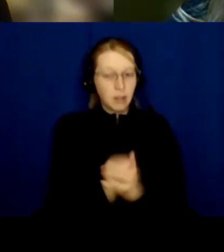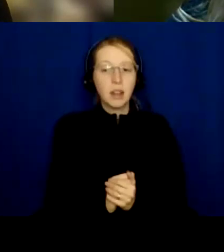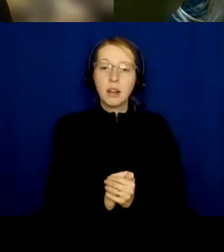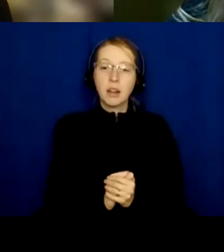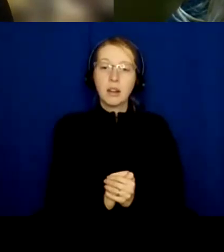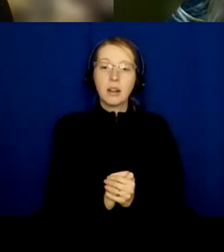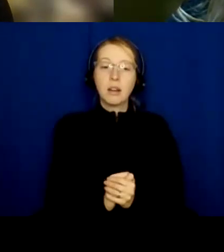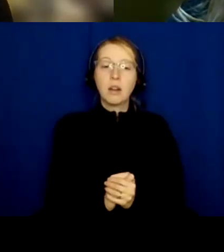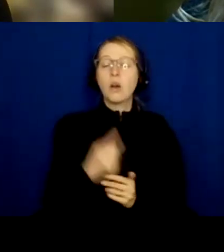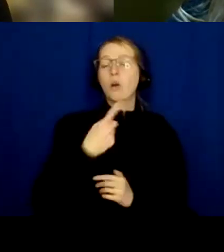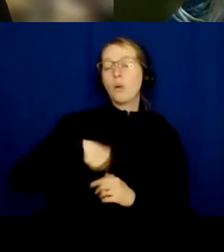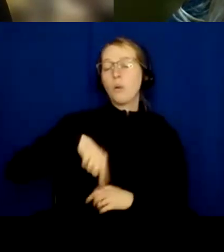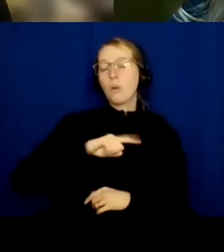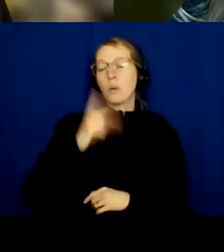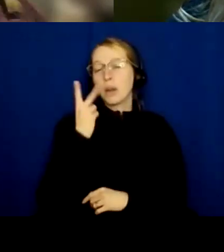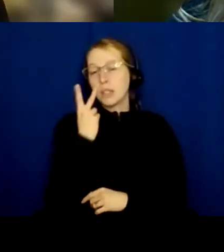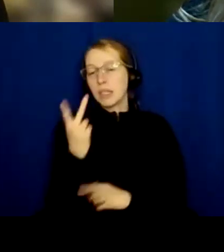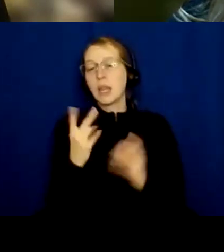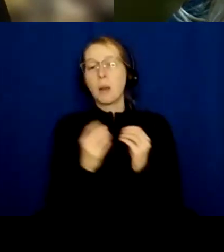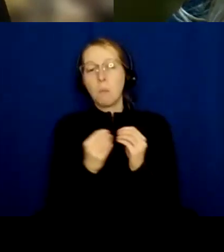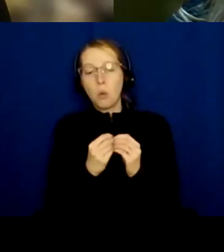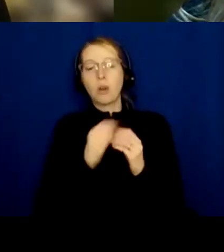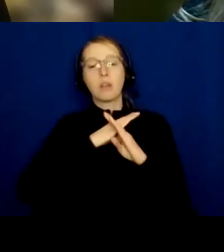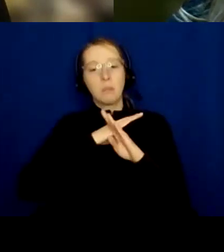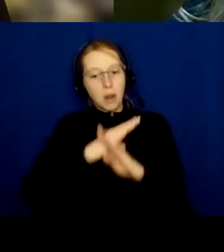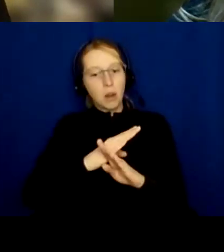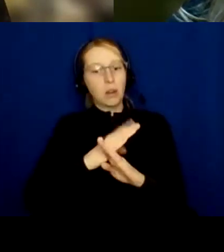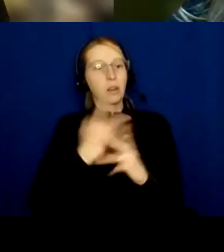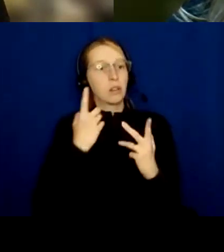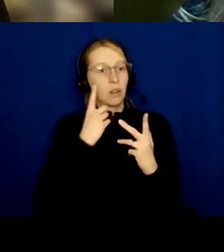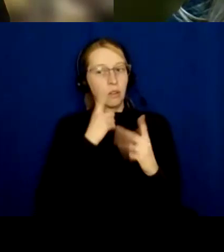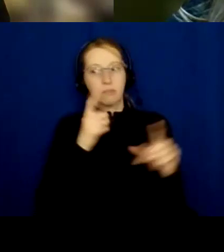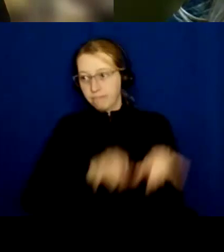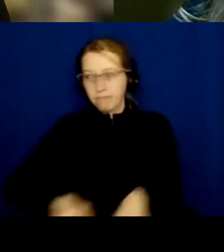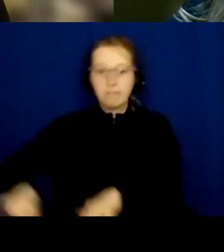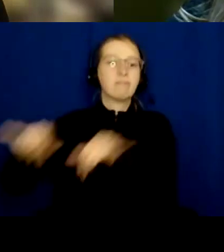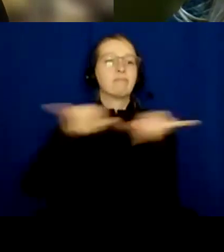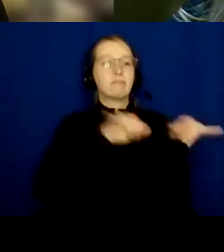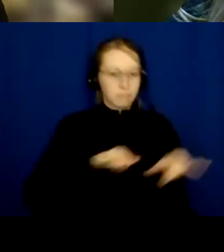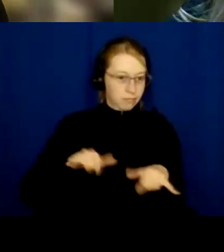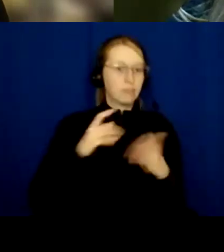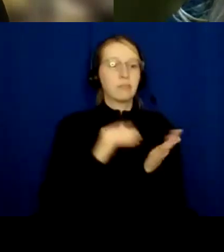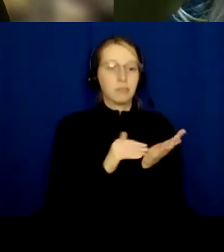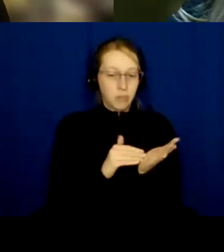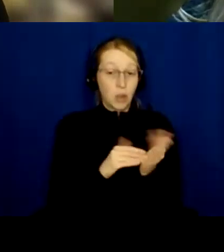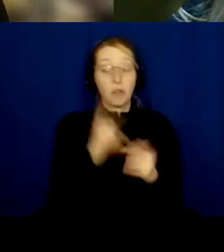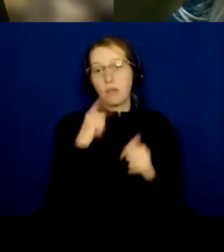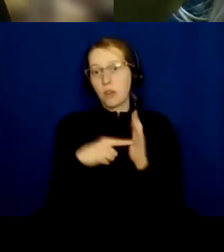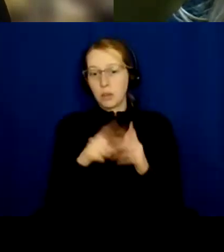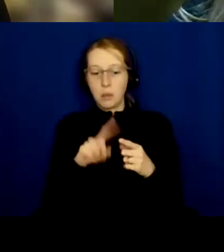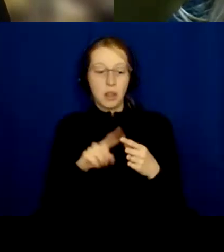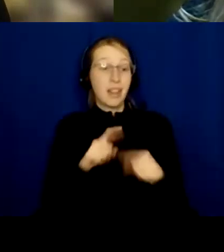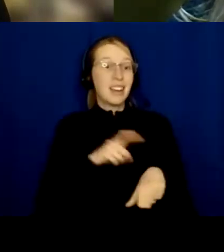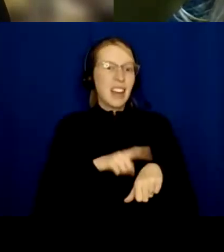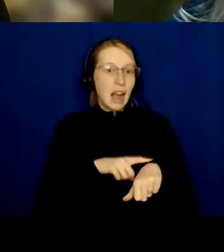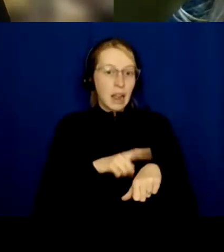more around the barriers that are constraining across the board for primary care providers, like the time barrier, and just also the idea about what to